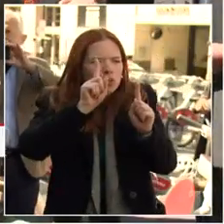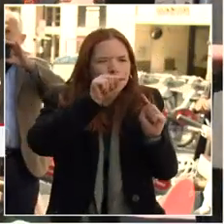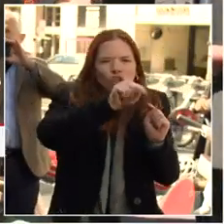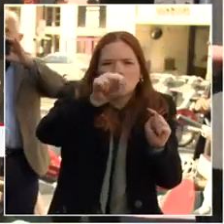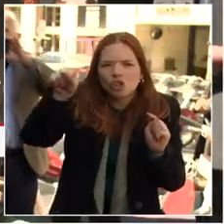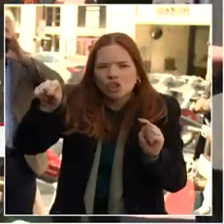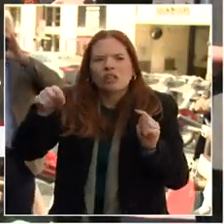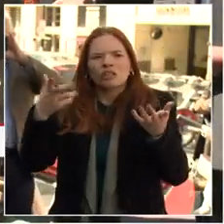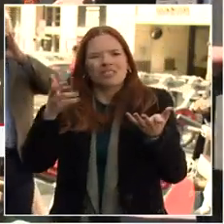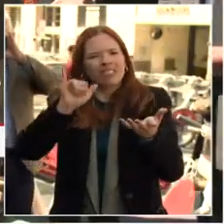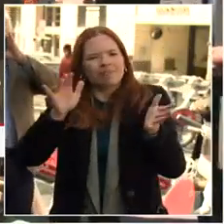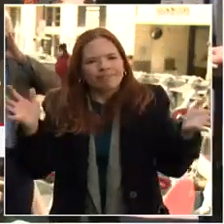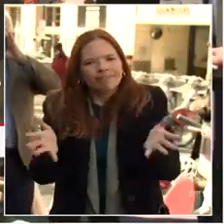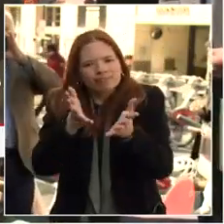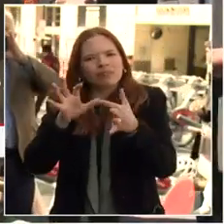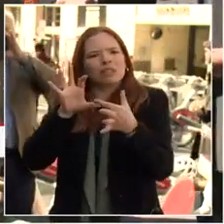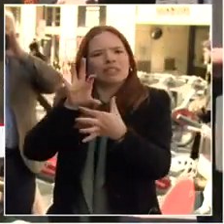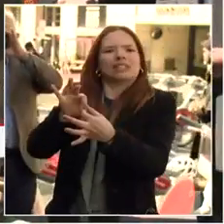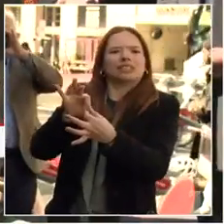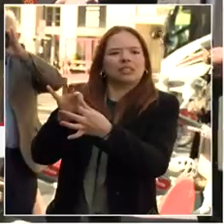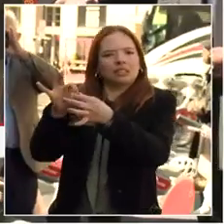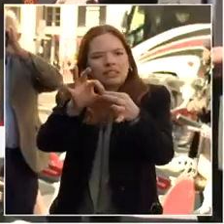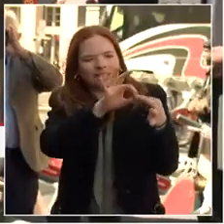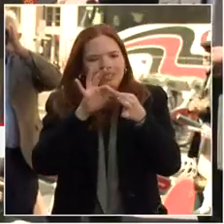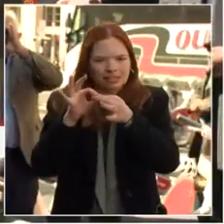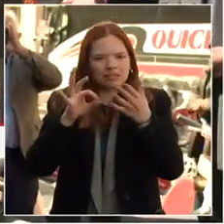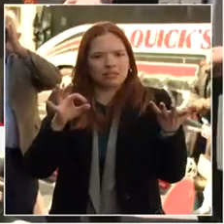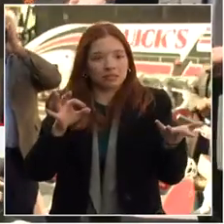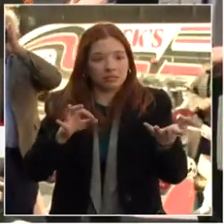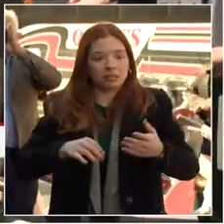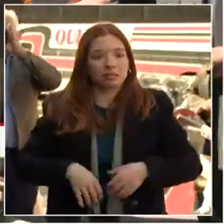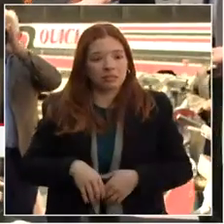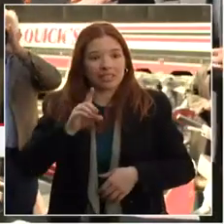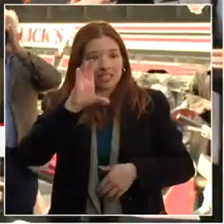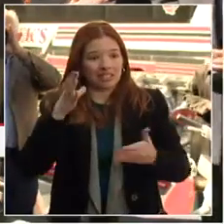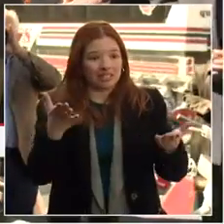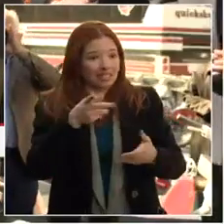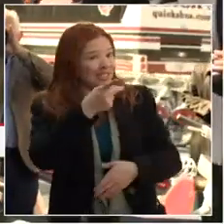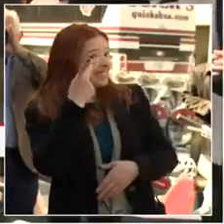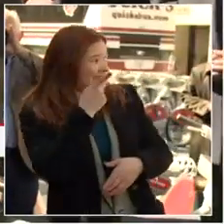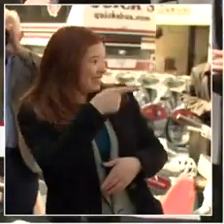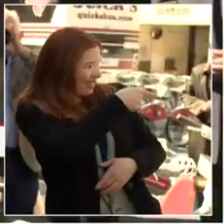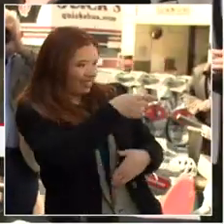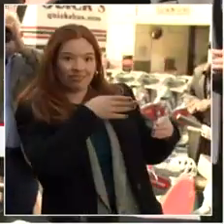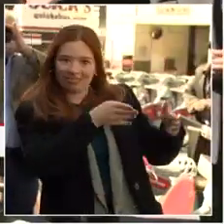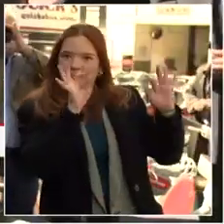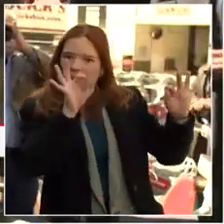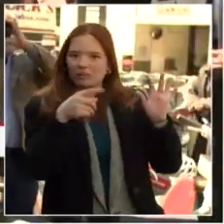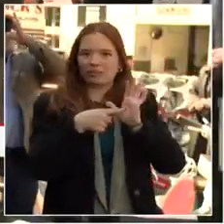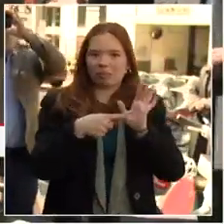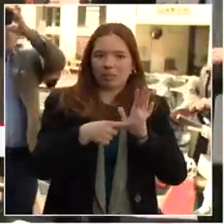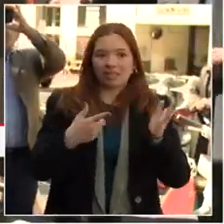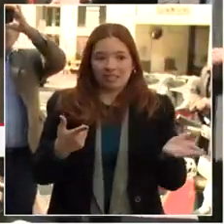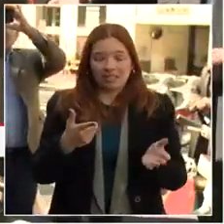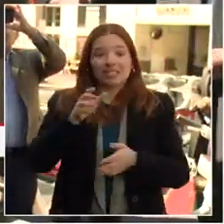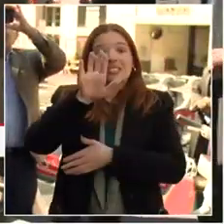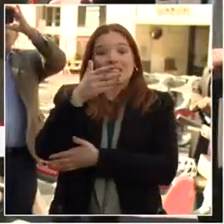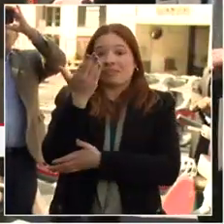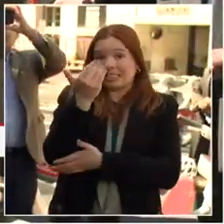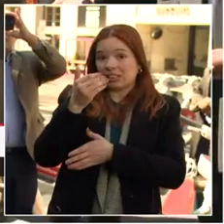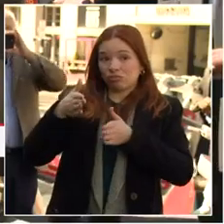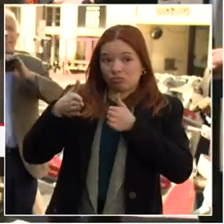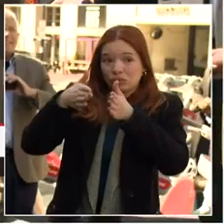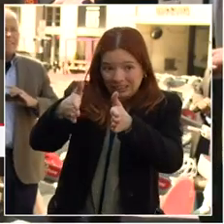connectivity of the network, including this 9th Street cycle track, the 15th Street cycle track, and also the